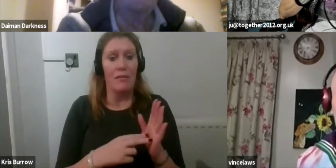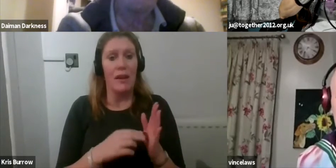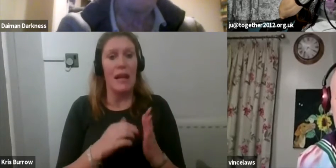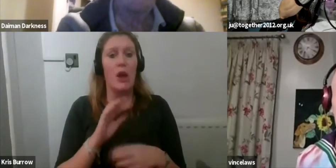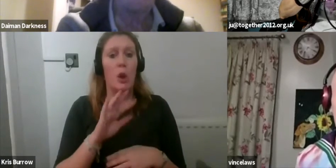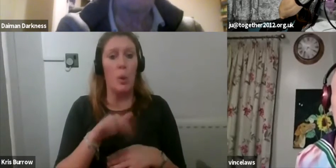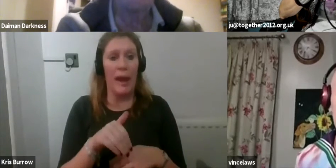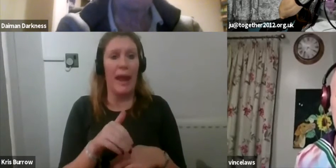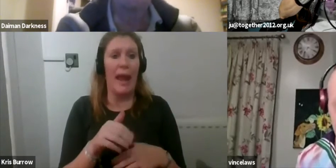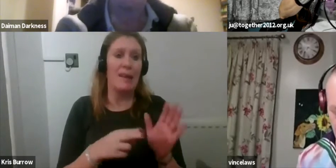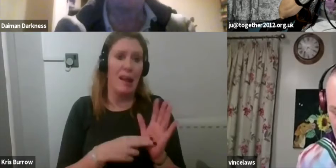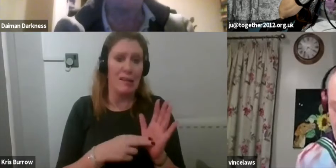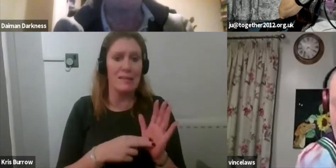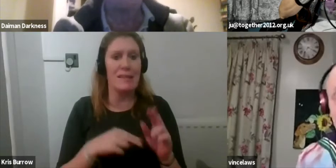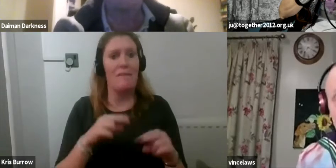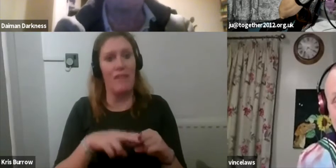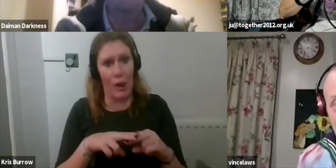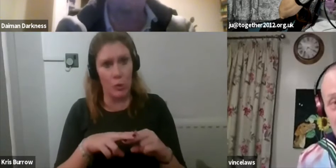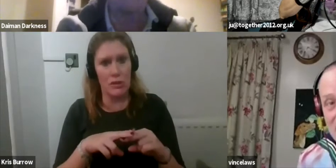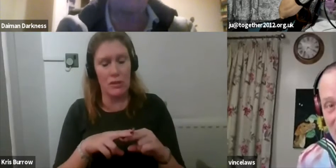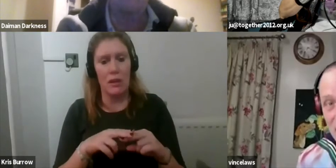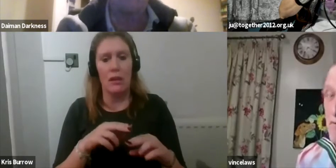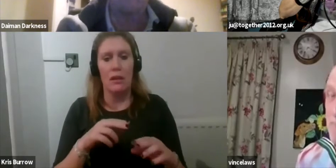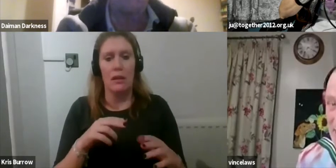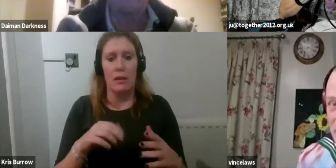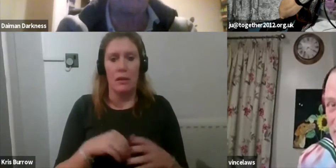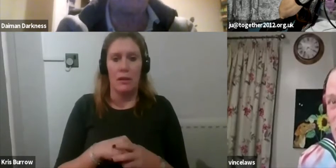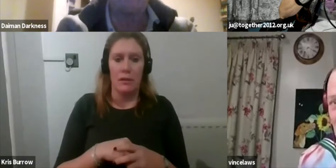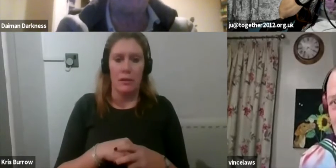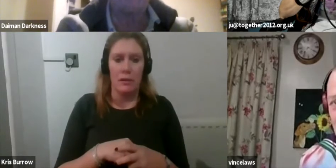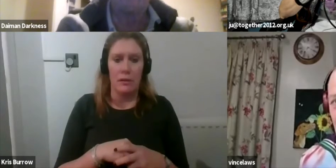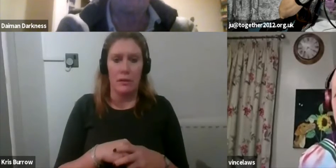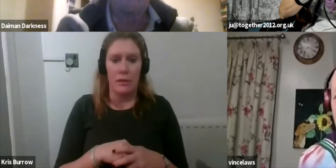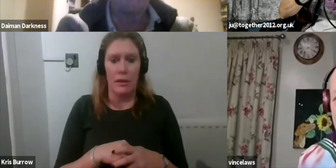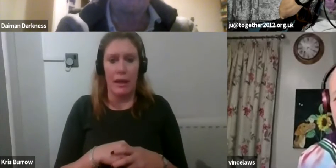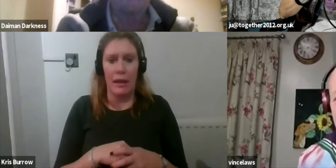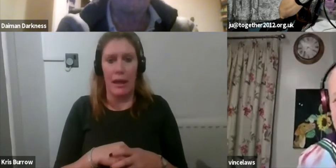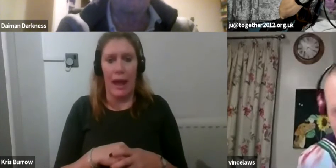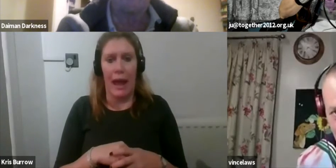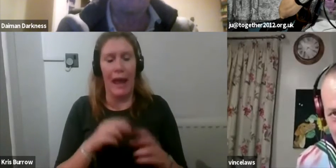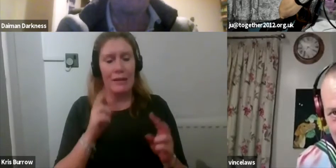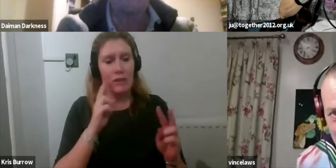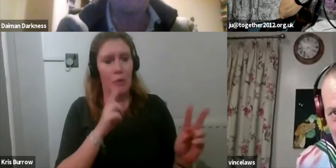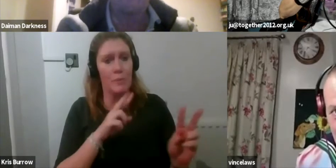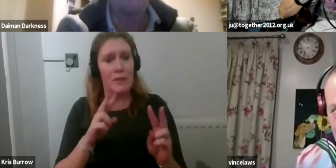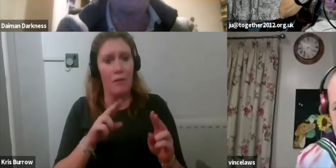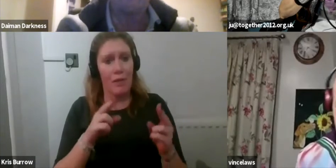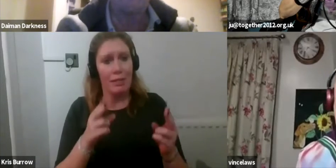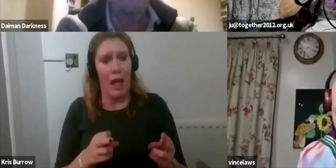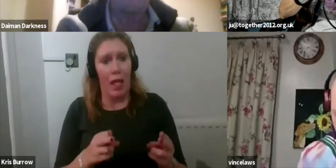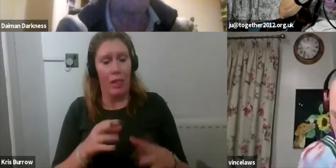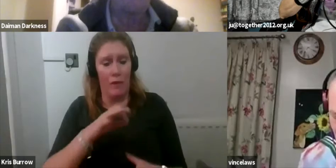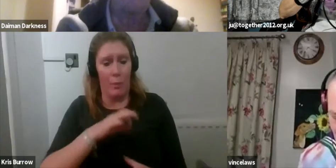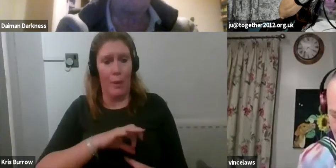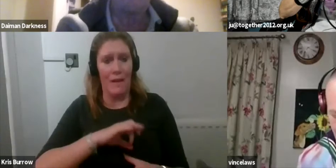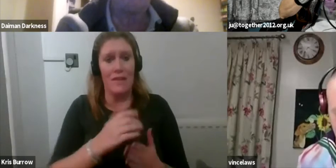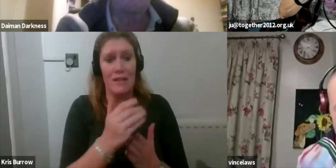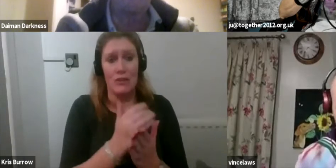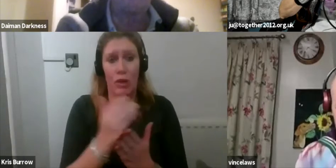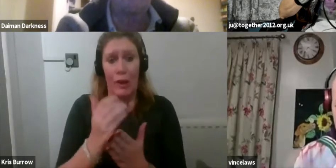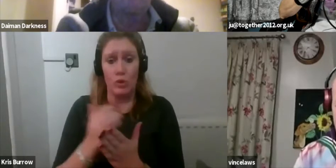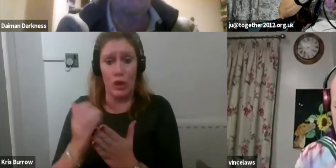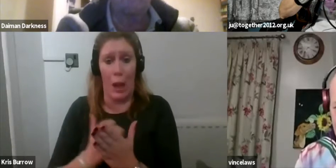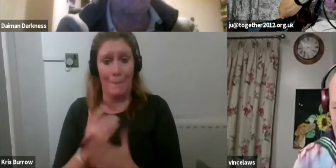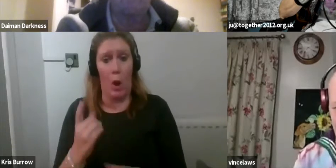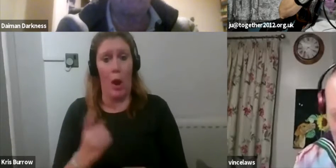The Tragic True Life and Deserved Death of a Benefit Scrounger by Himself. So that's